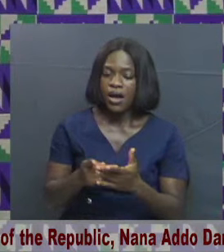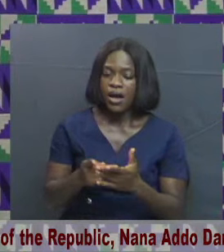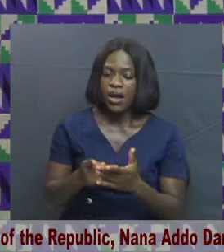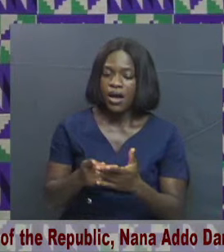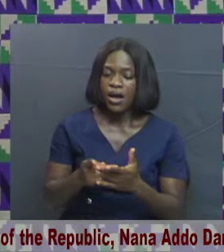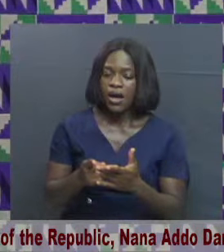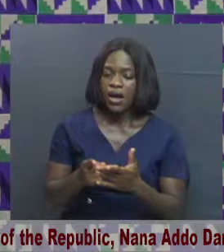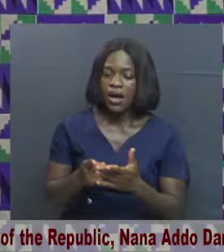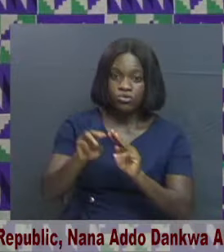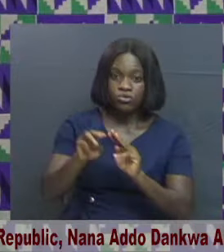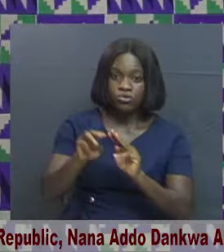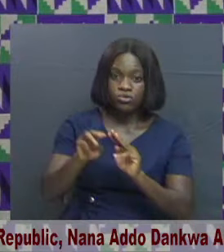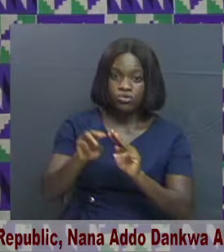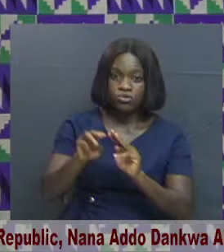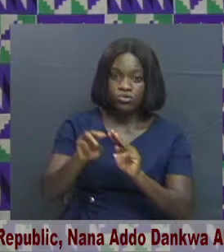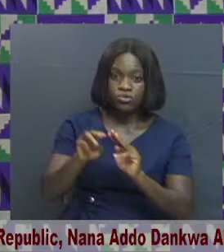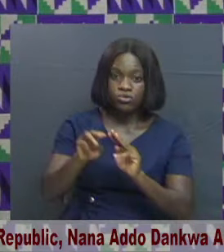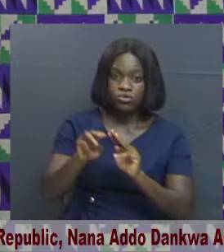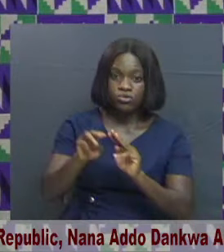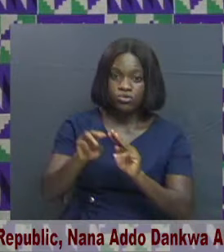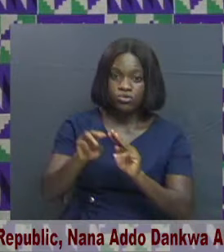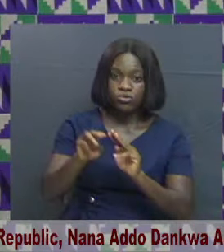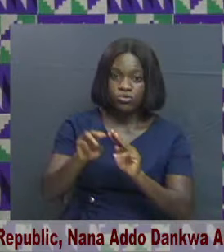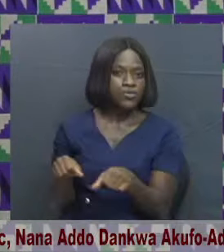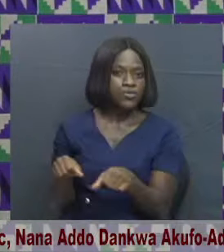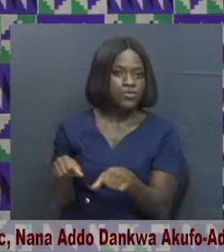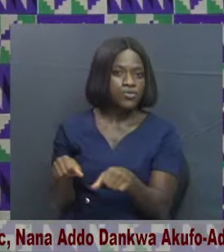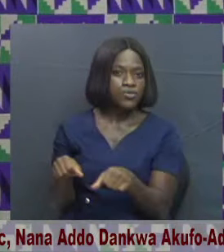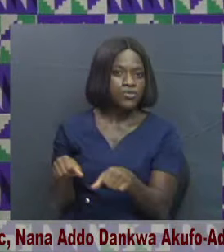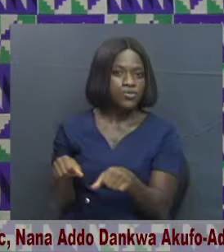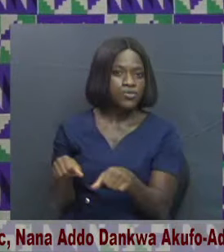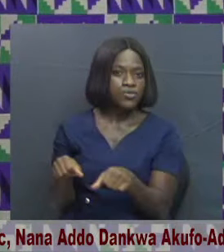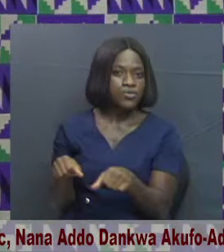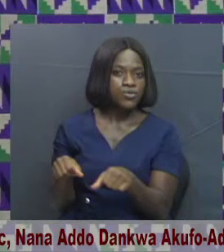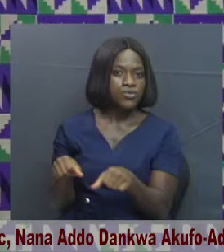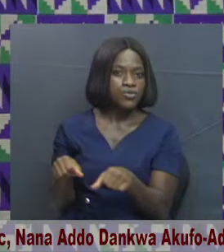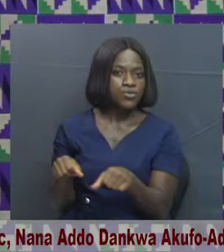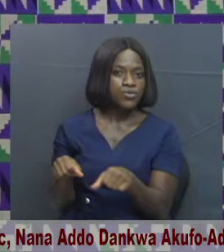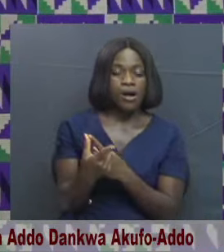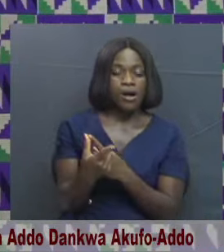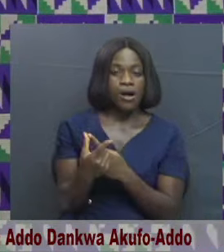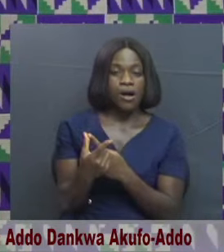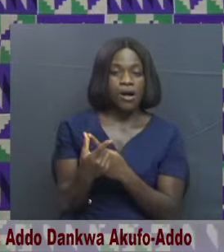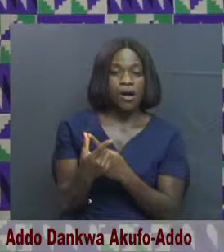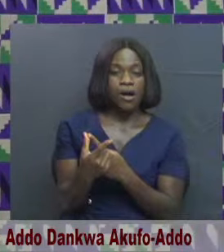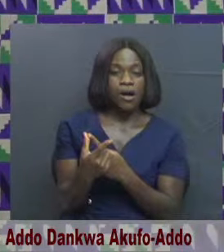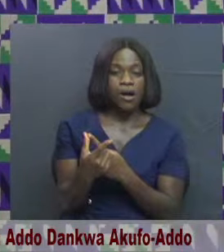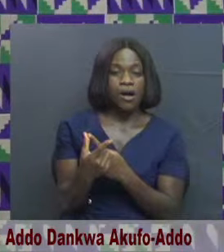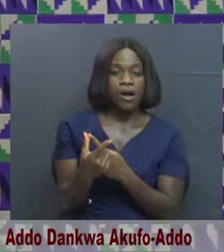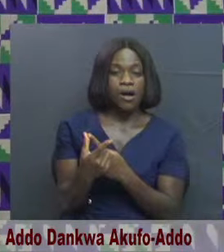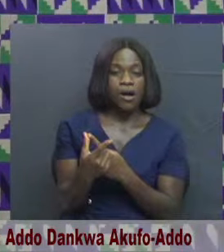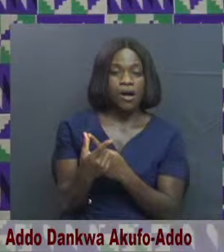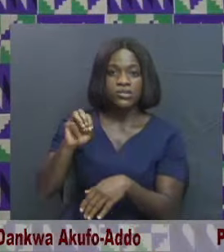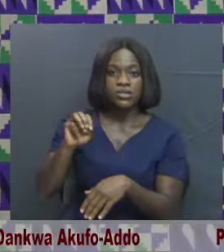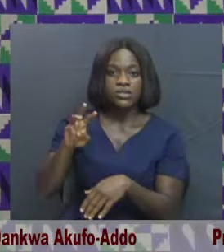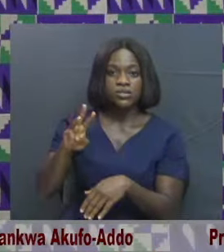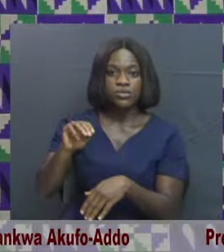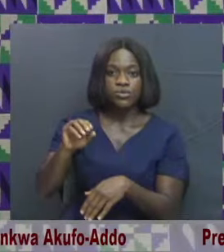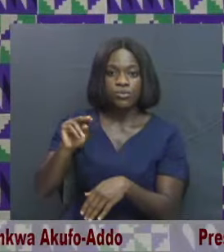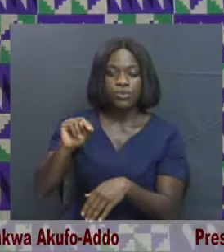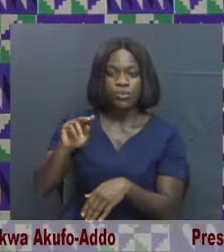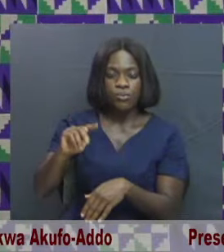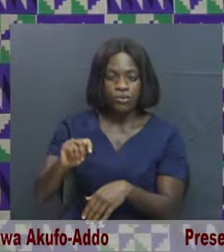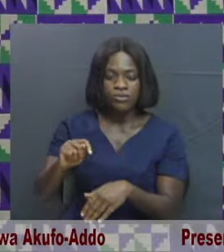mining sector to indigenize mining sector we will engage with nut to give priority to